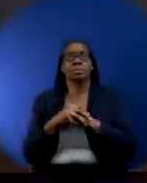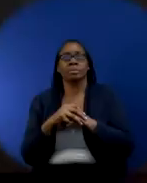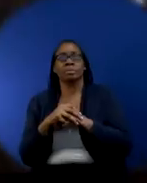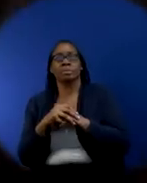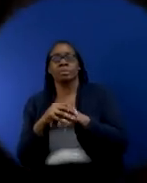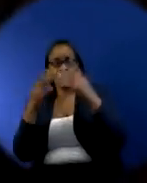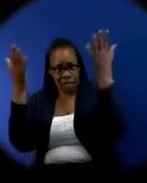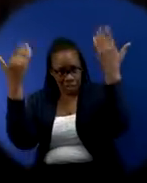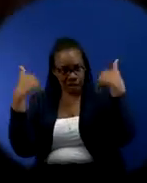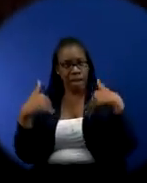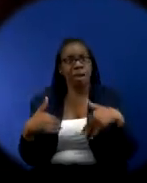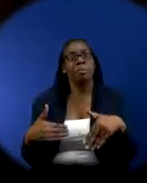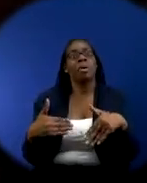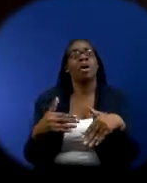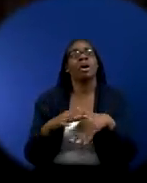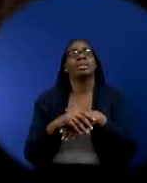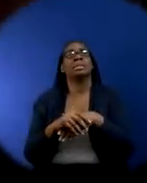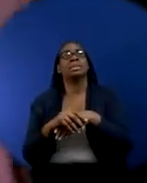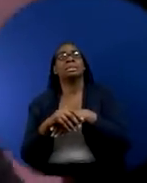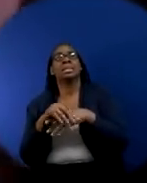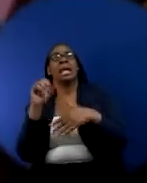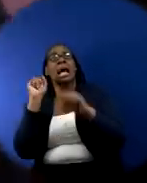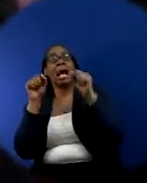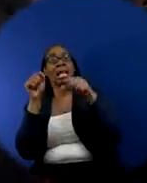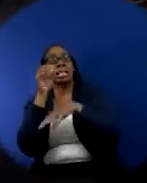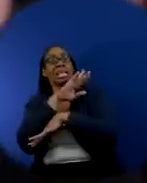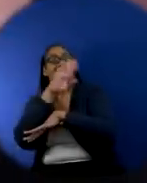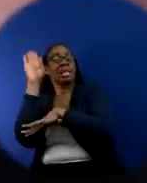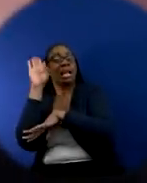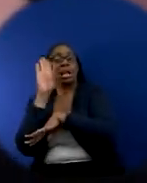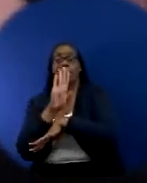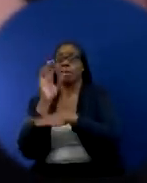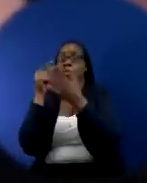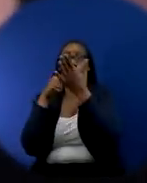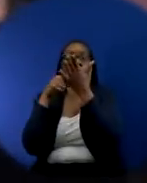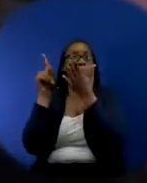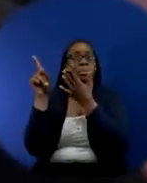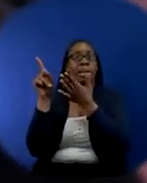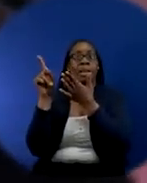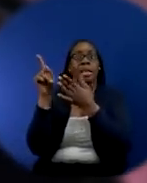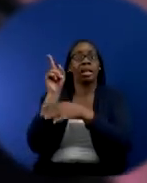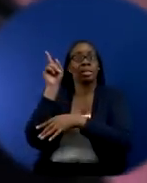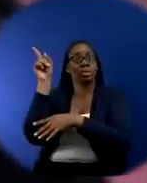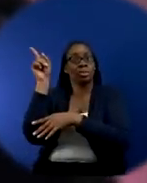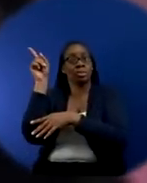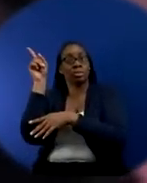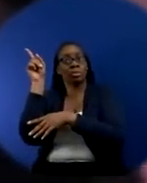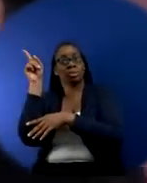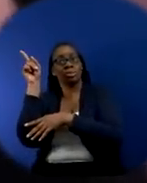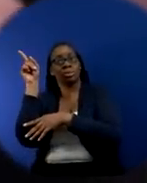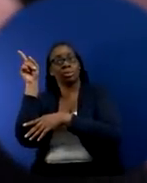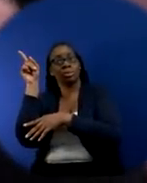Come on, everybody, I could never repay you. I could never repay you.